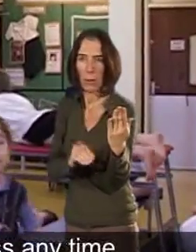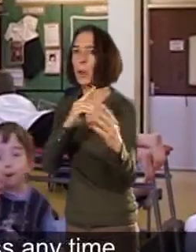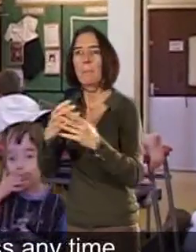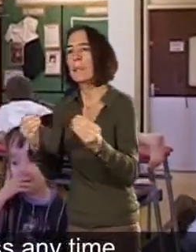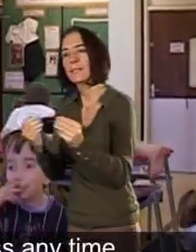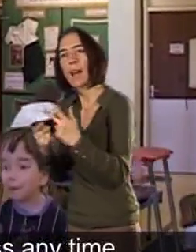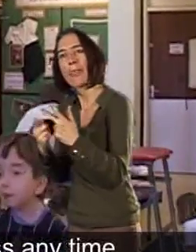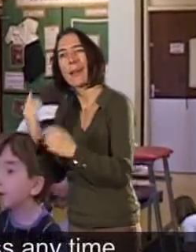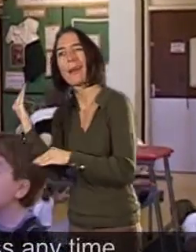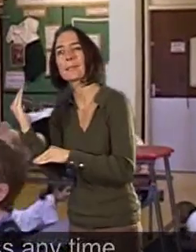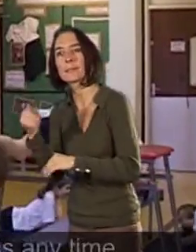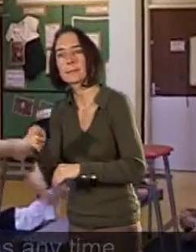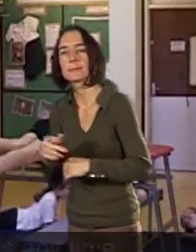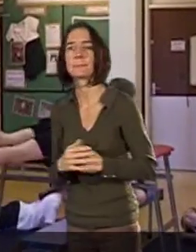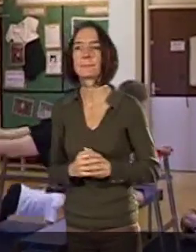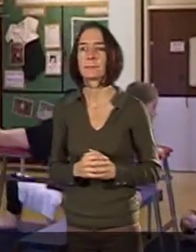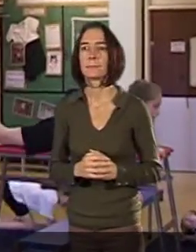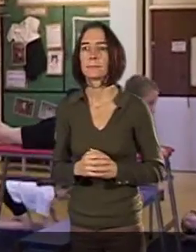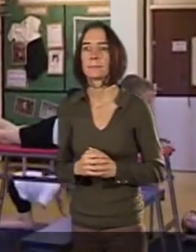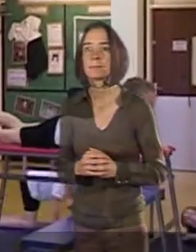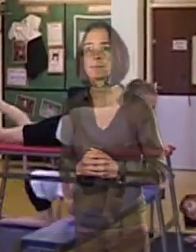any time from other lessons.